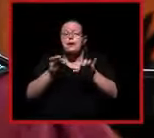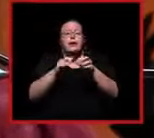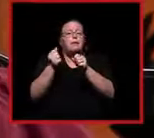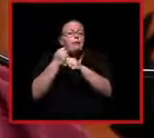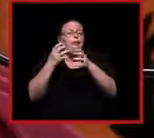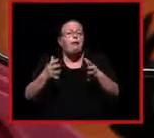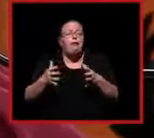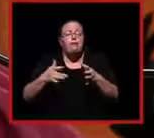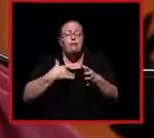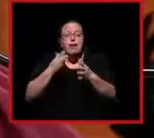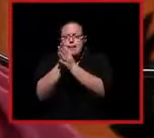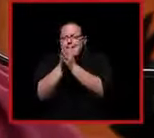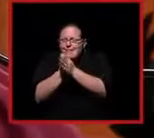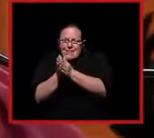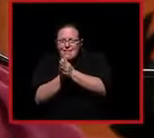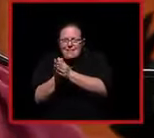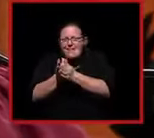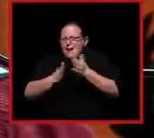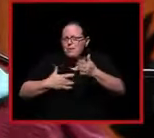that makes you happy.